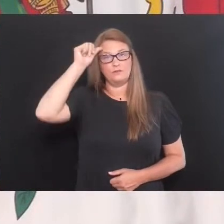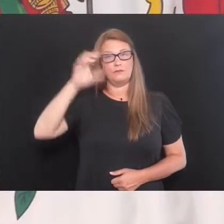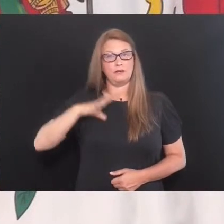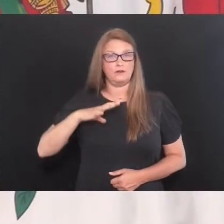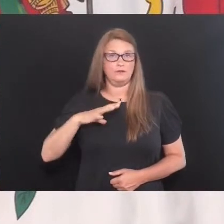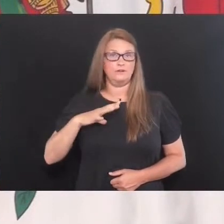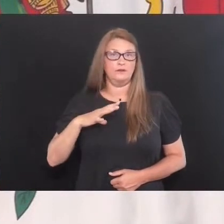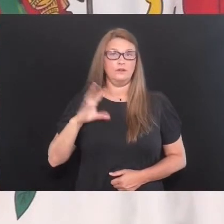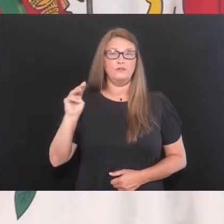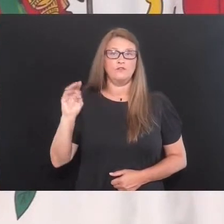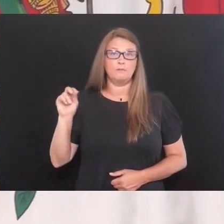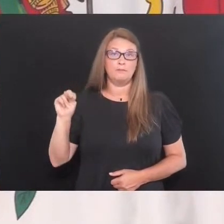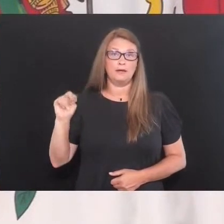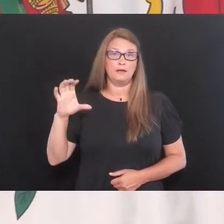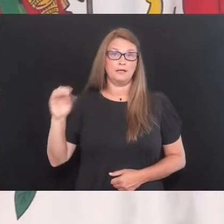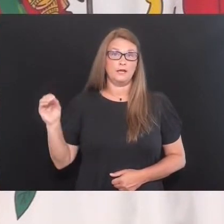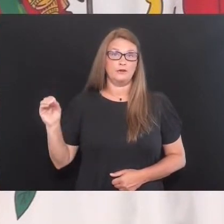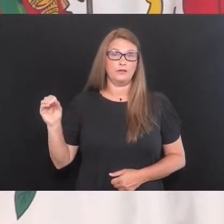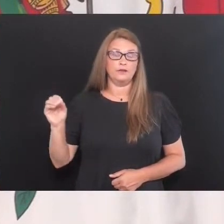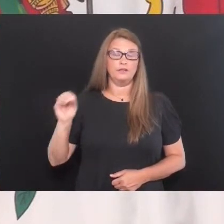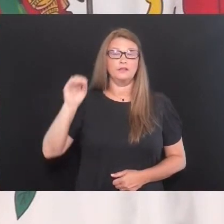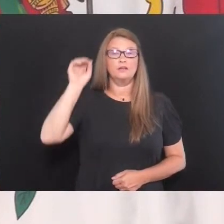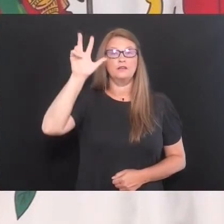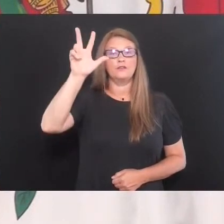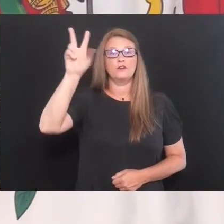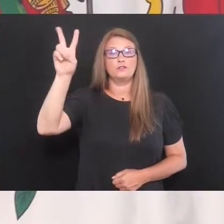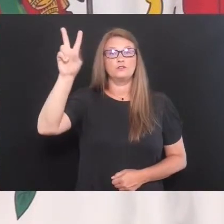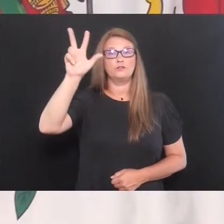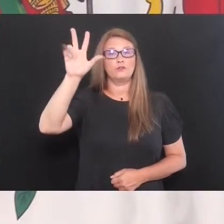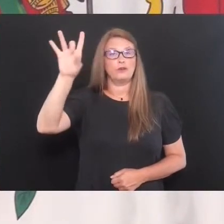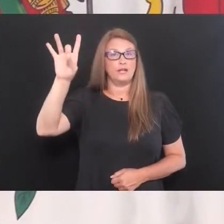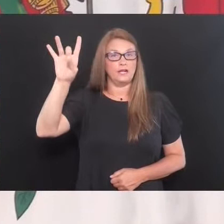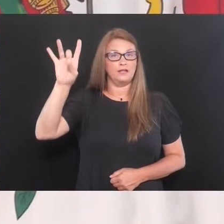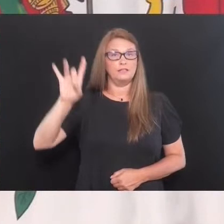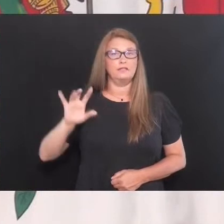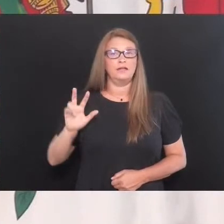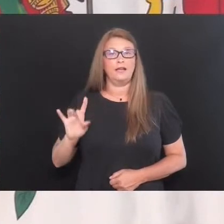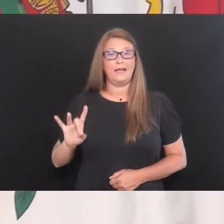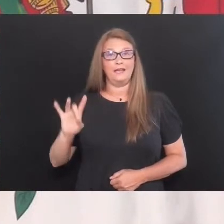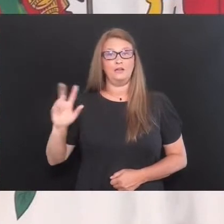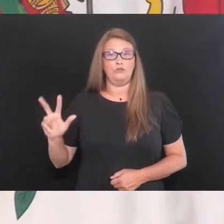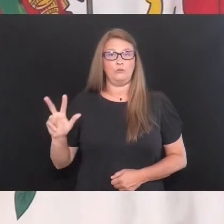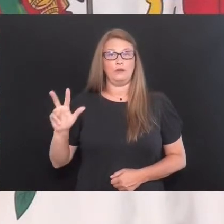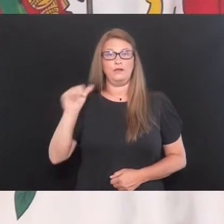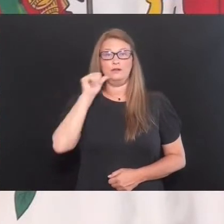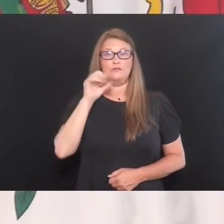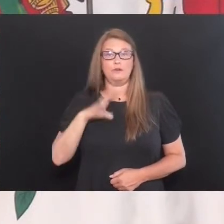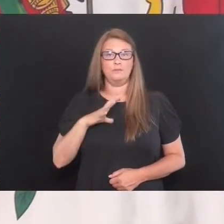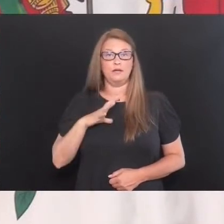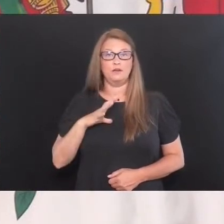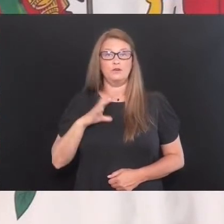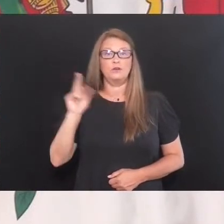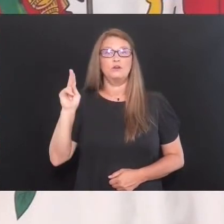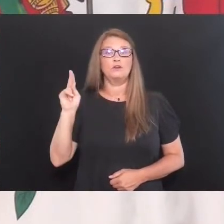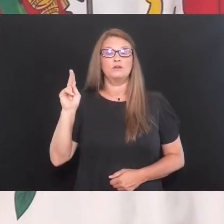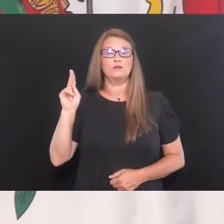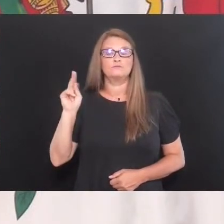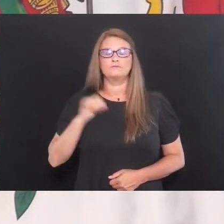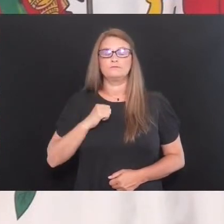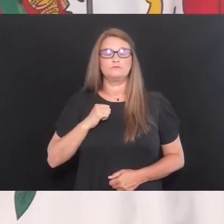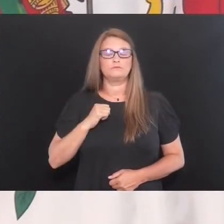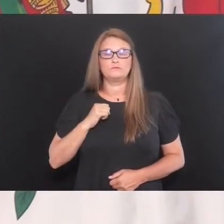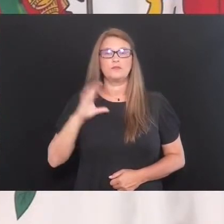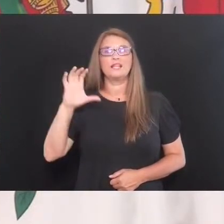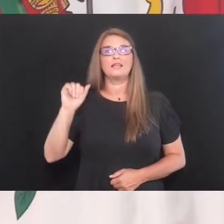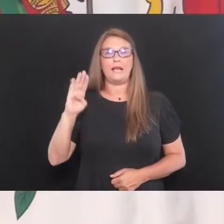from Monongahela County. Our 3,238th death is an 83-year-old female from